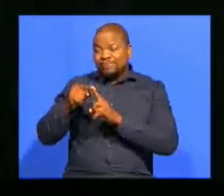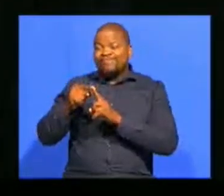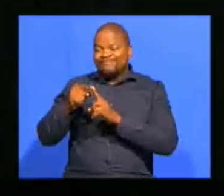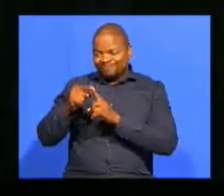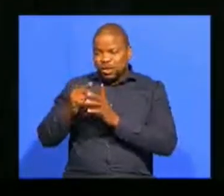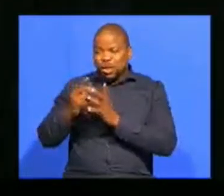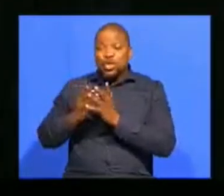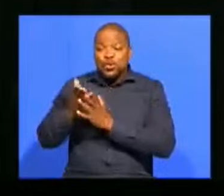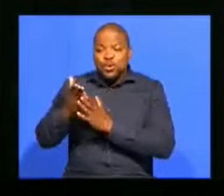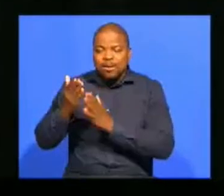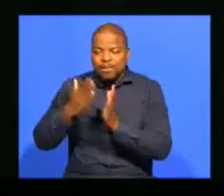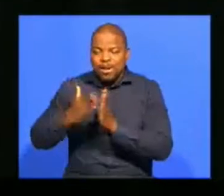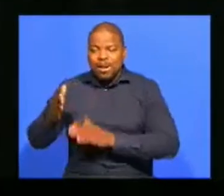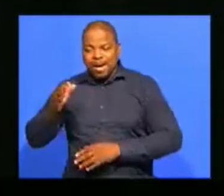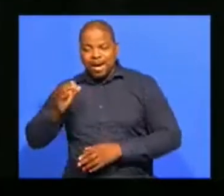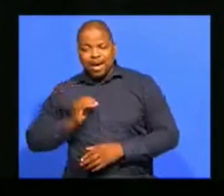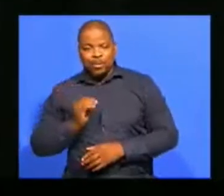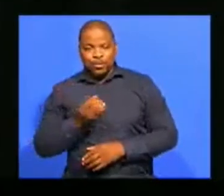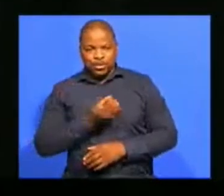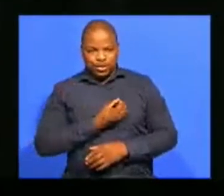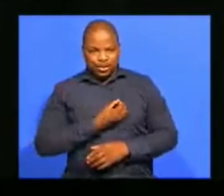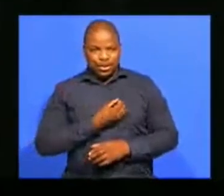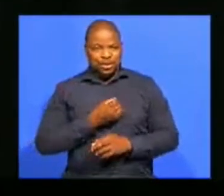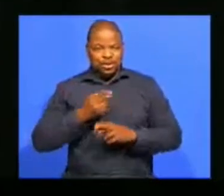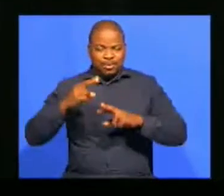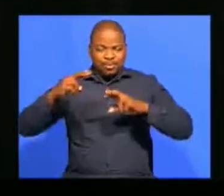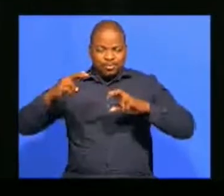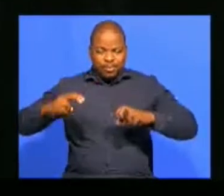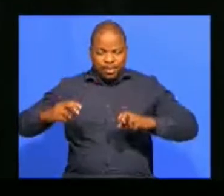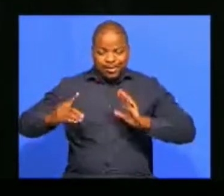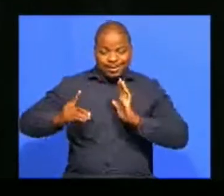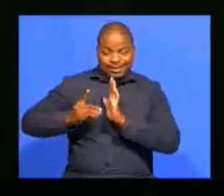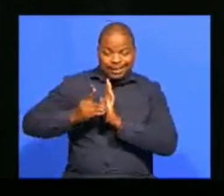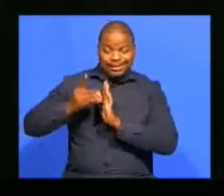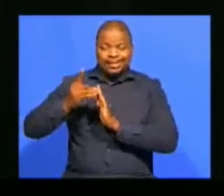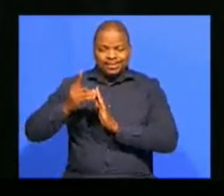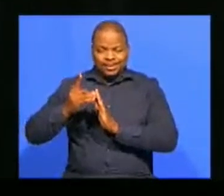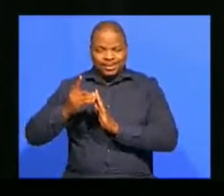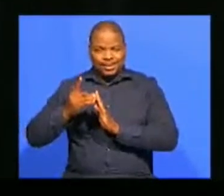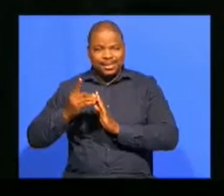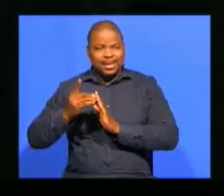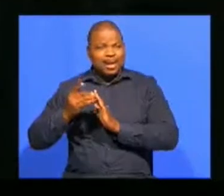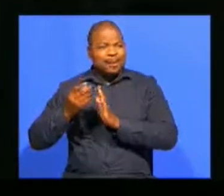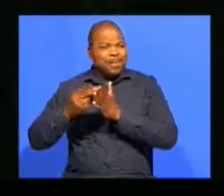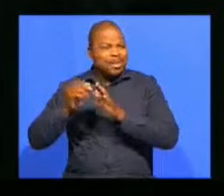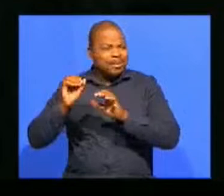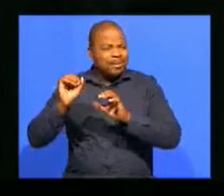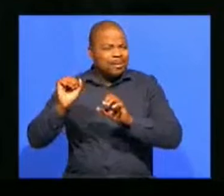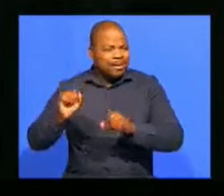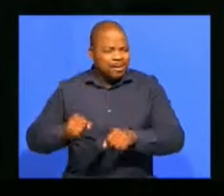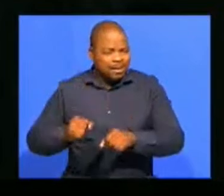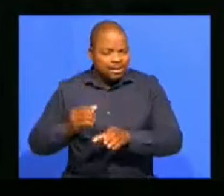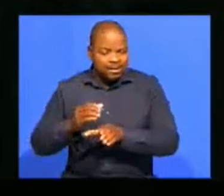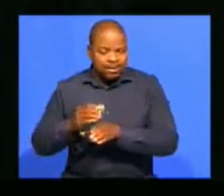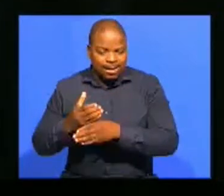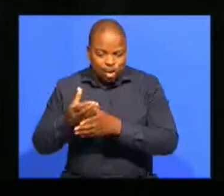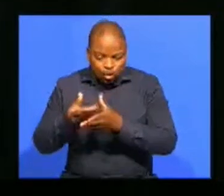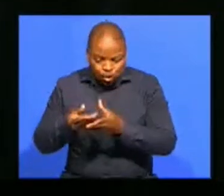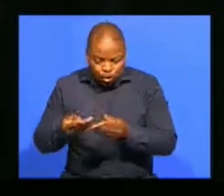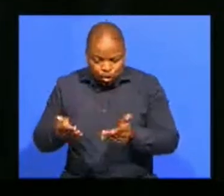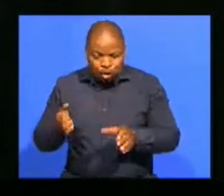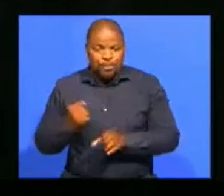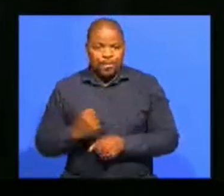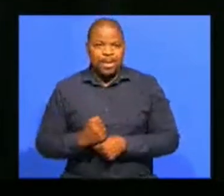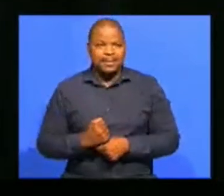through our commitment to research and development, be able to generate